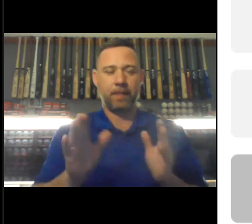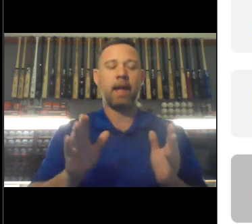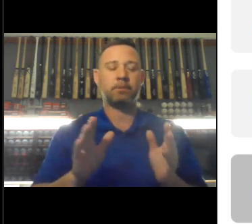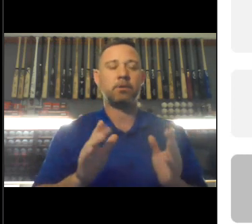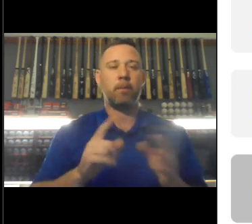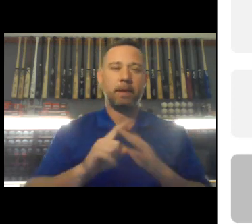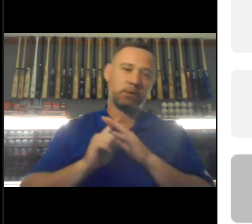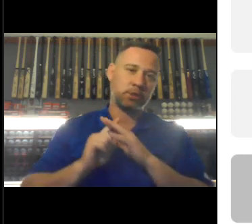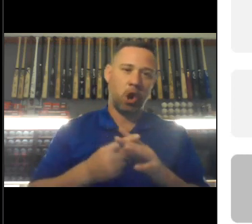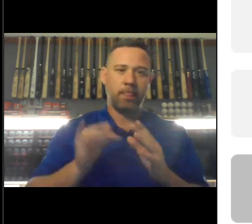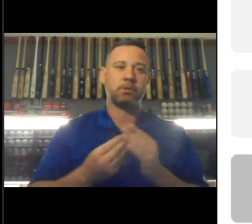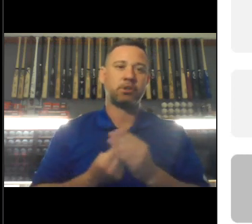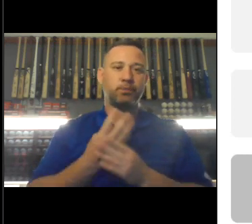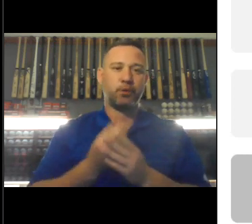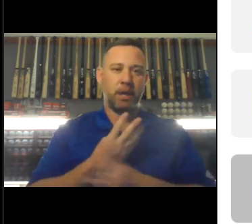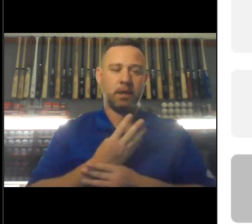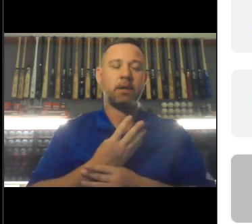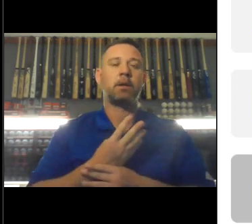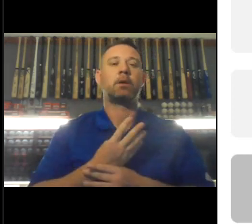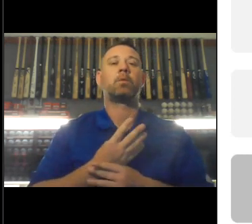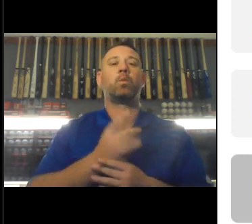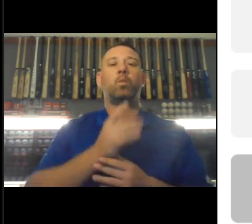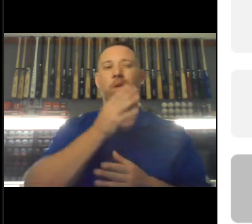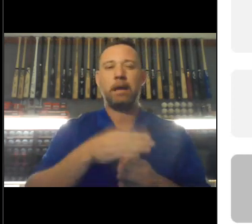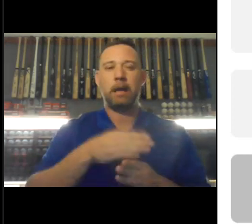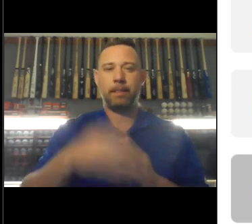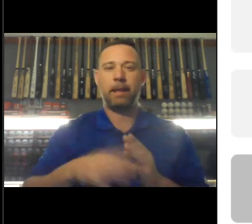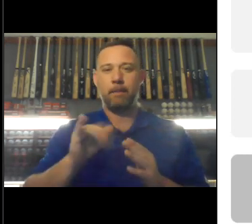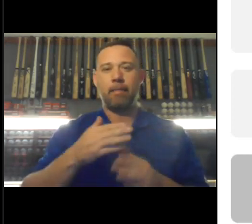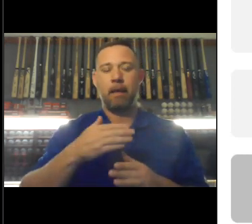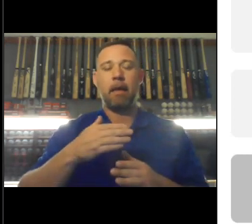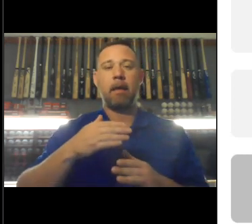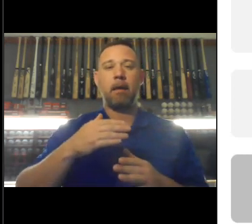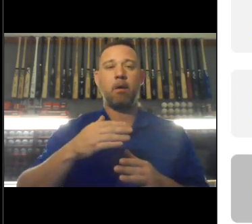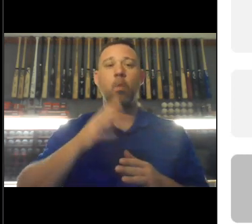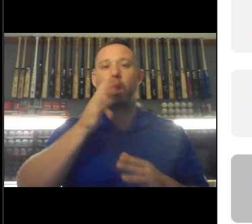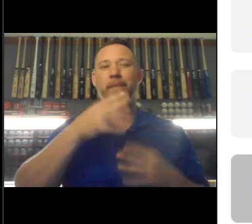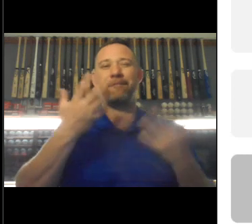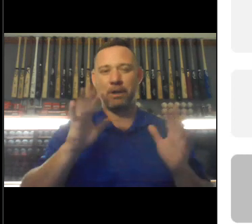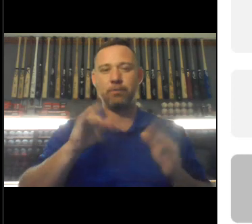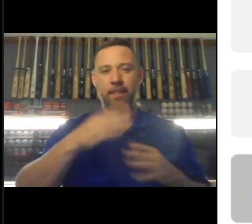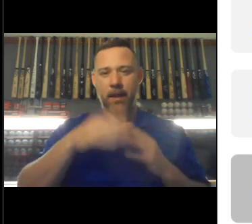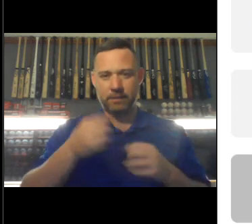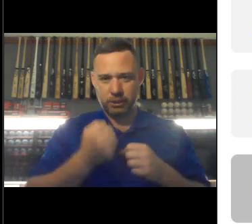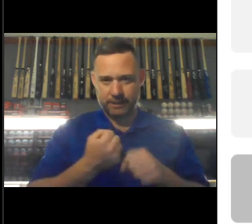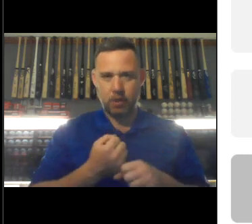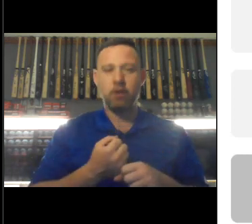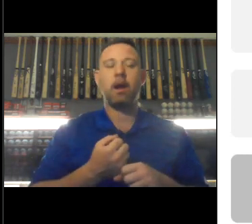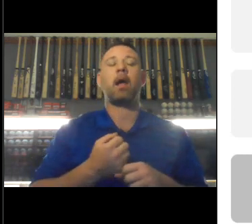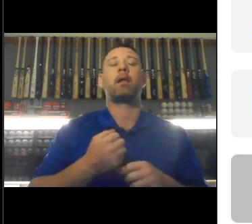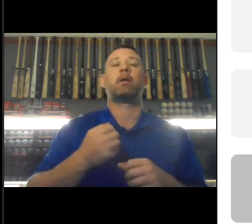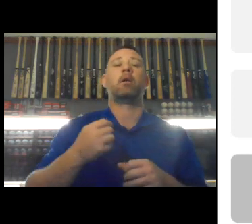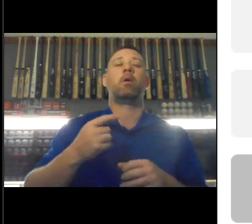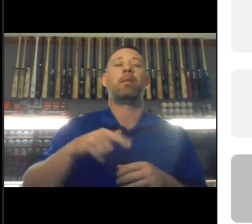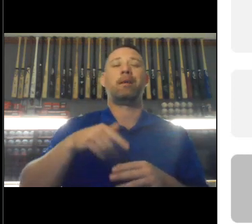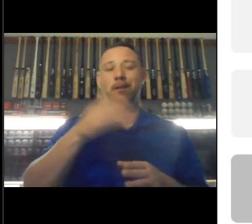this spring. The first will be completed by the end of this year and the other in 2023.